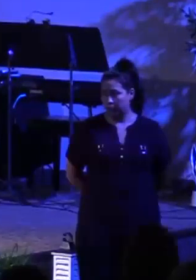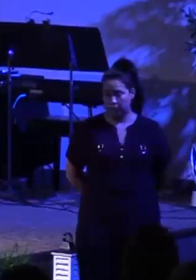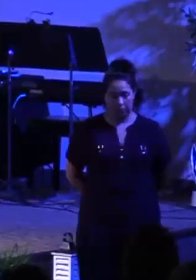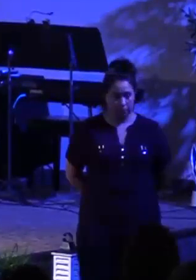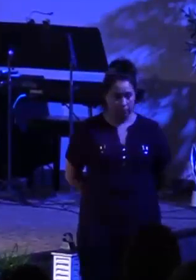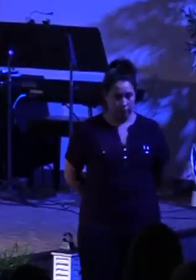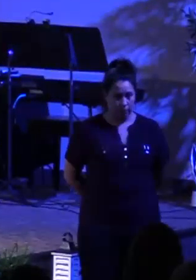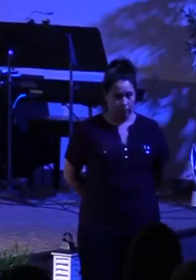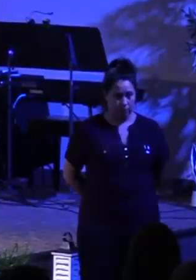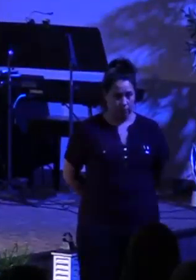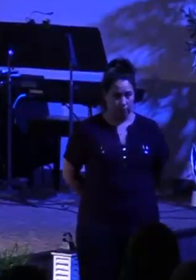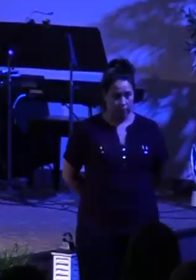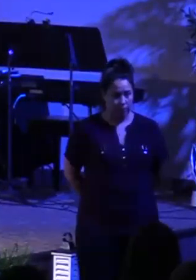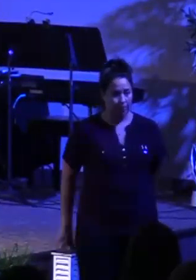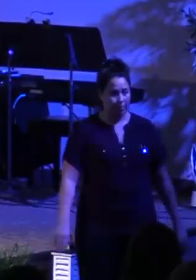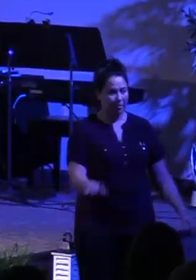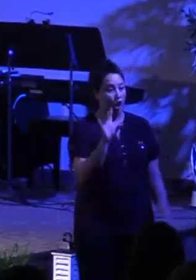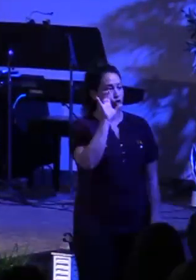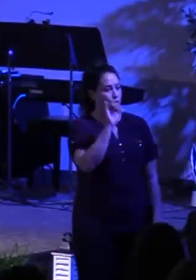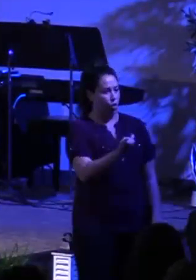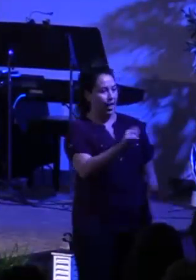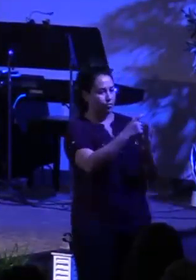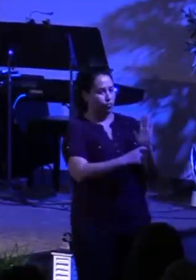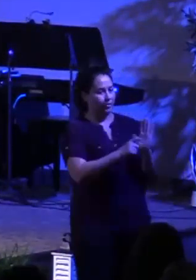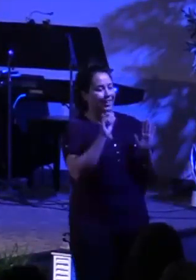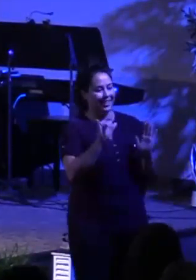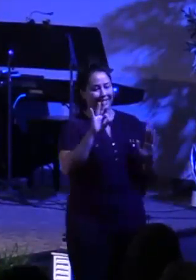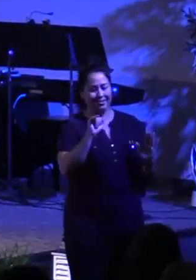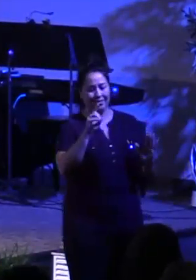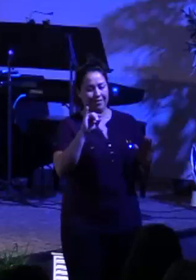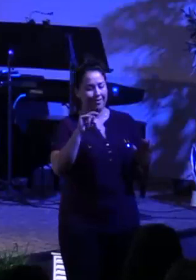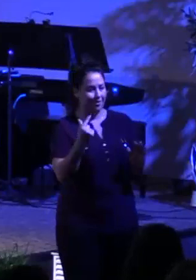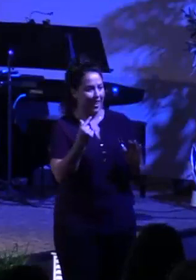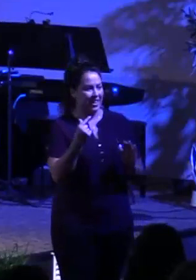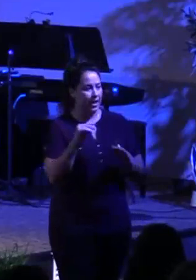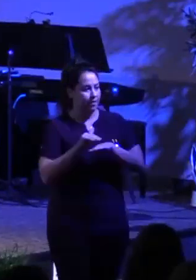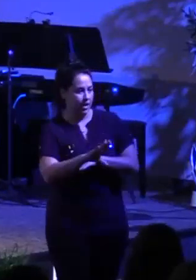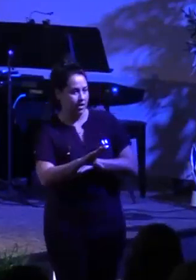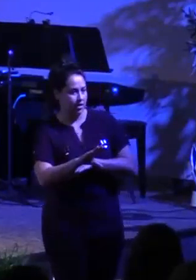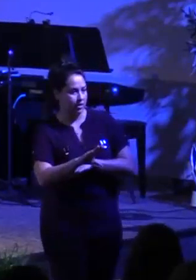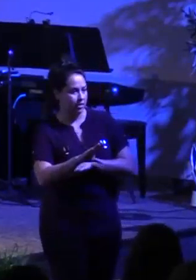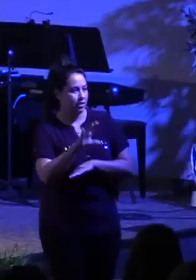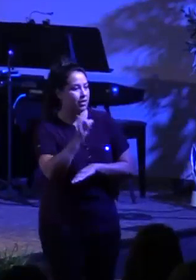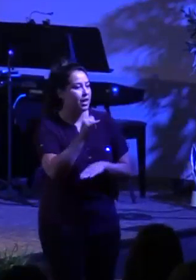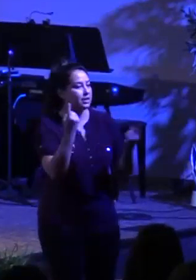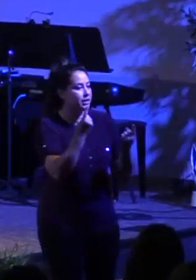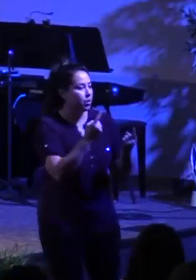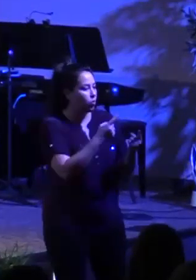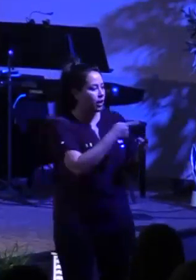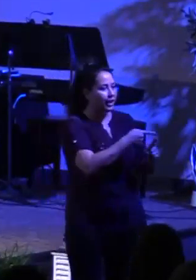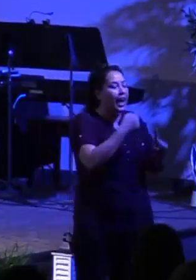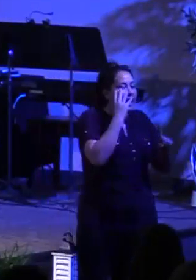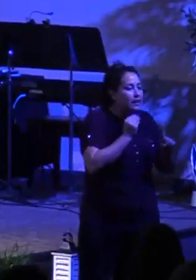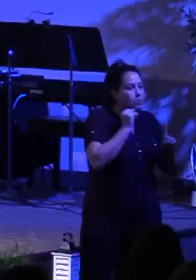That's fading effect bias. That's somebody who was reinterpreted a negative experience